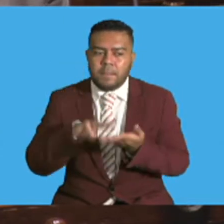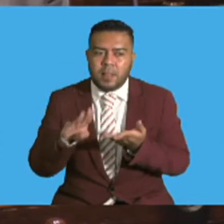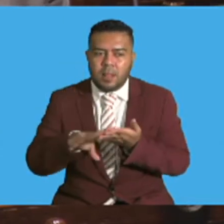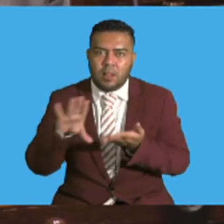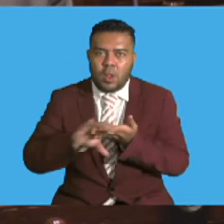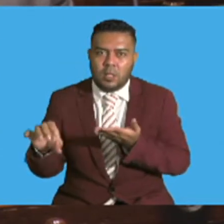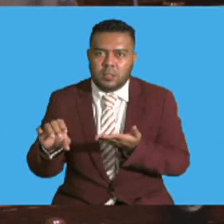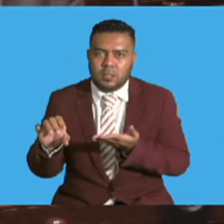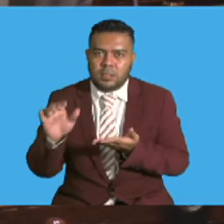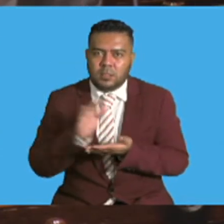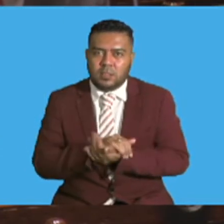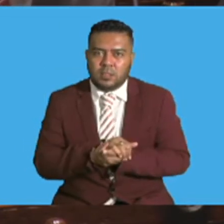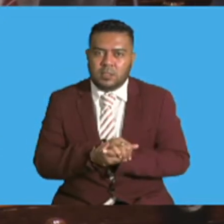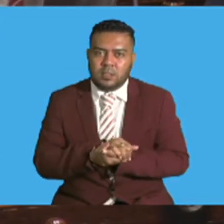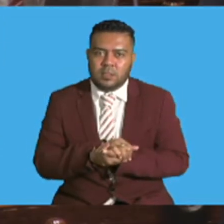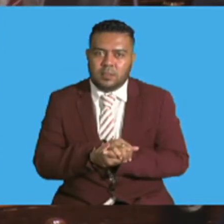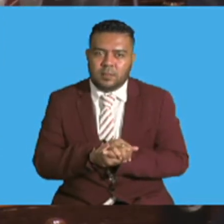foreign,